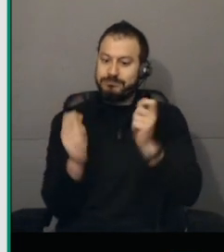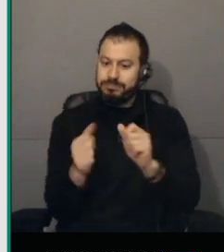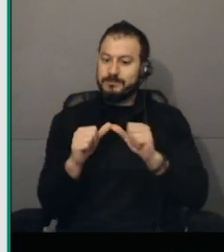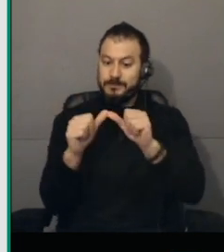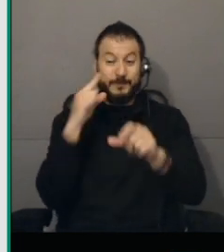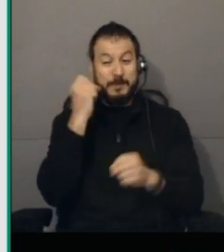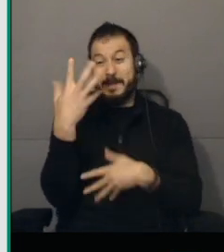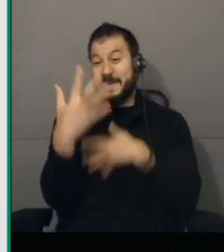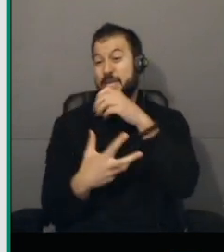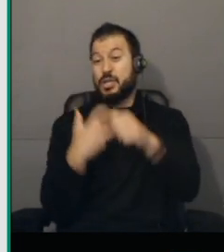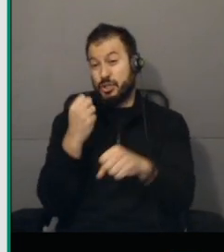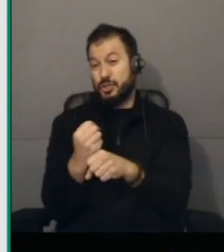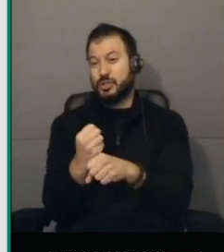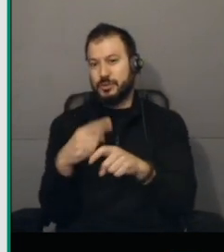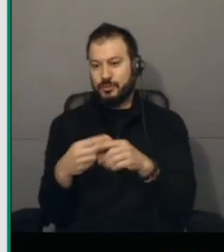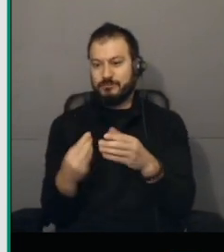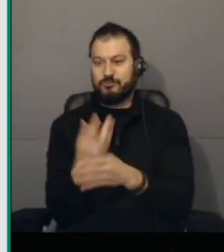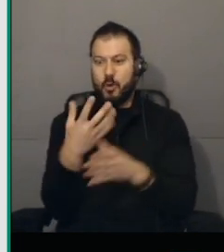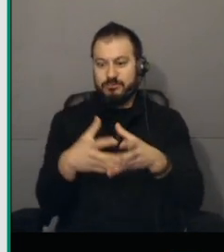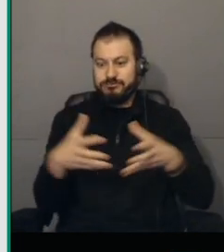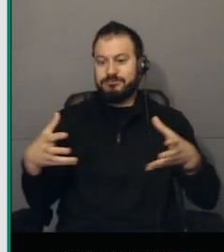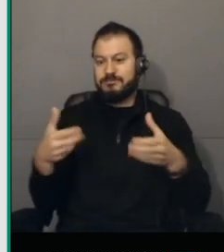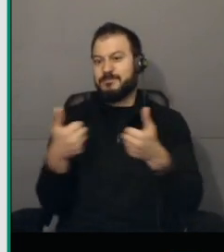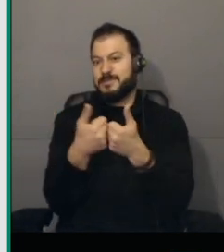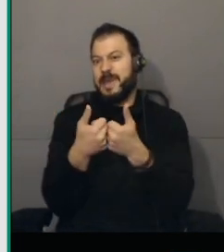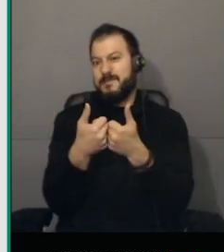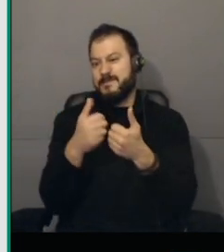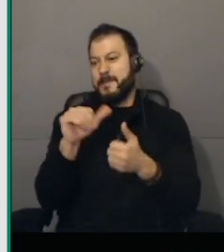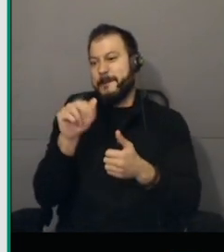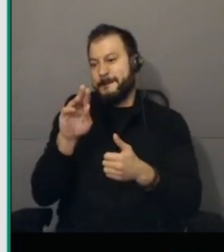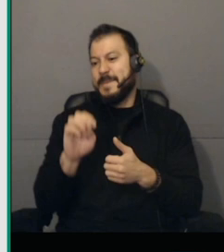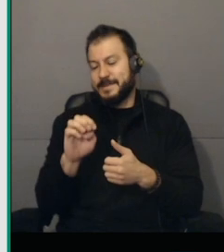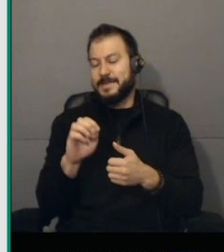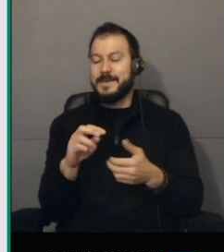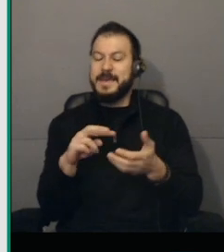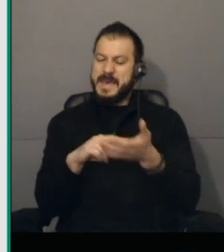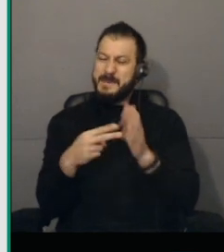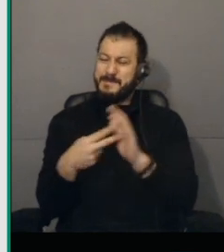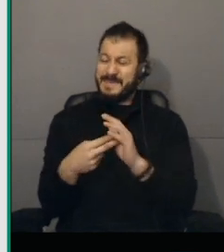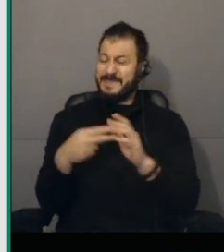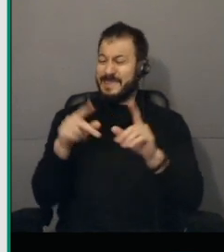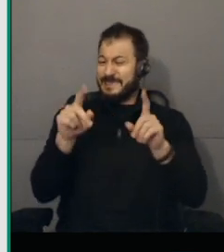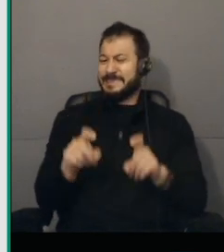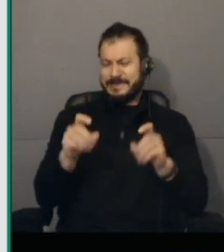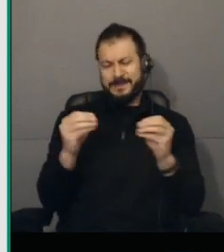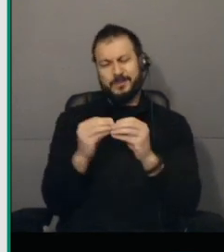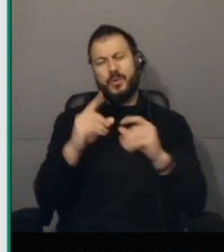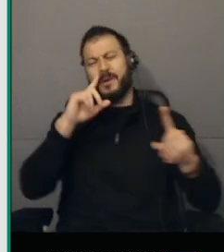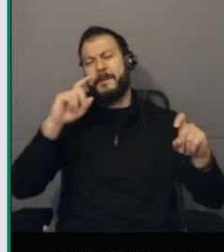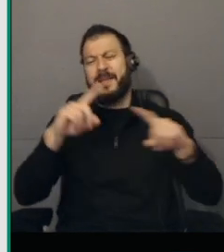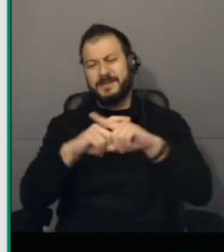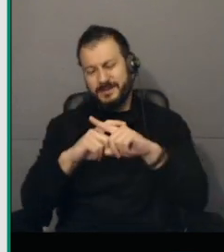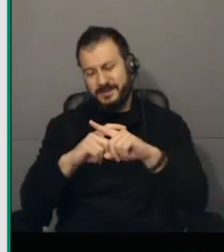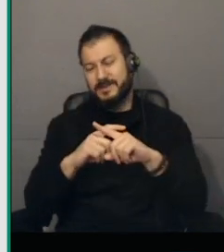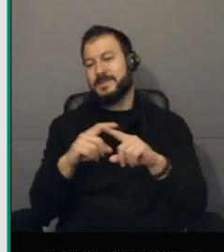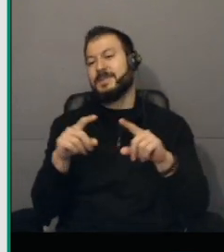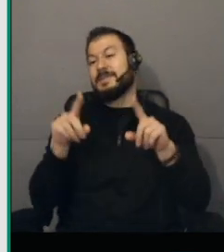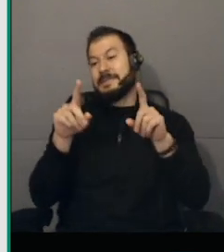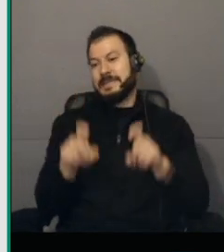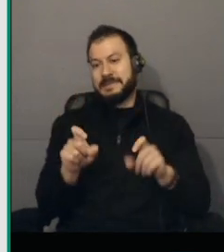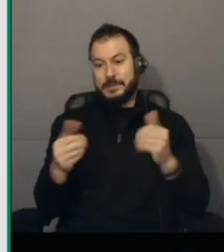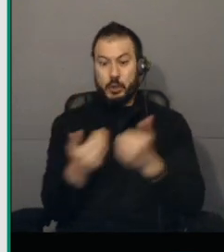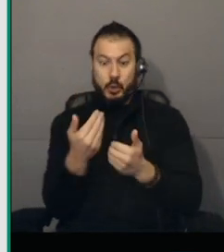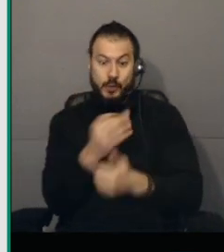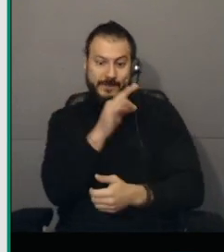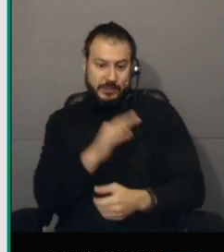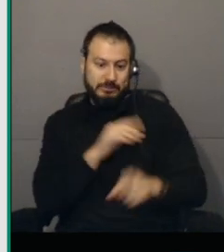bases. This trend of continuously growing games makes testing more complex. Not only does a test team need to test